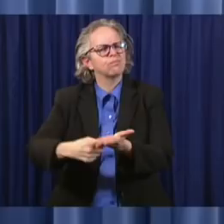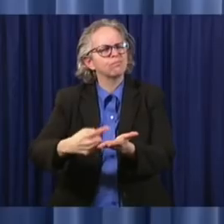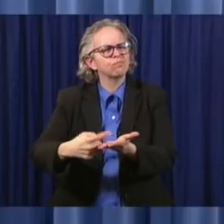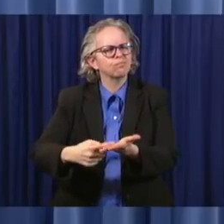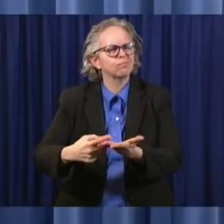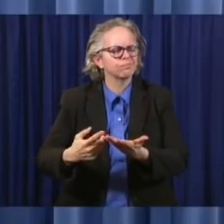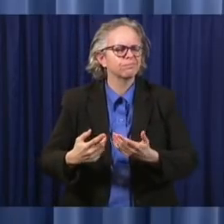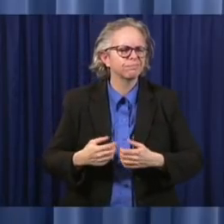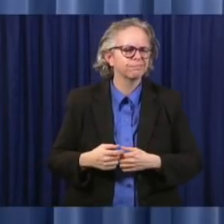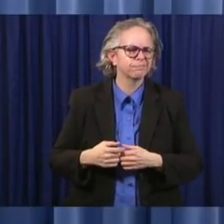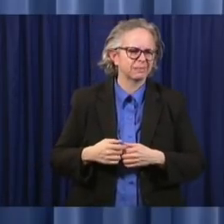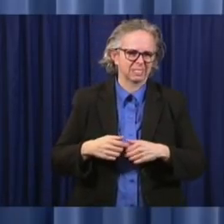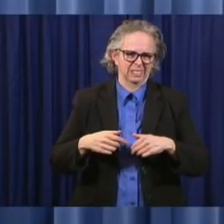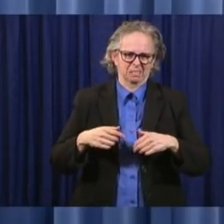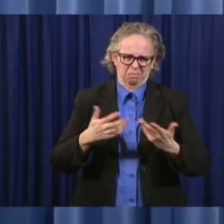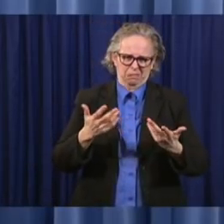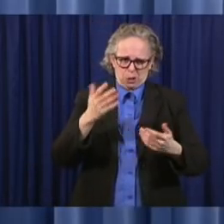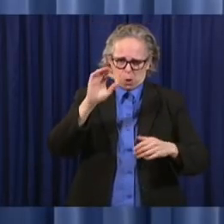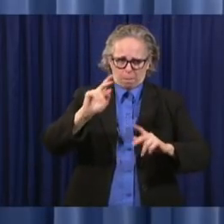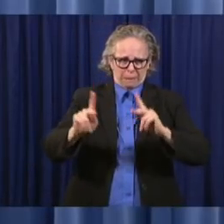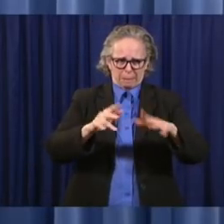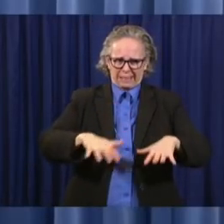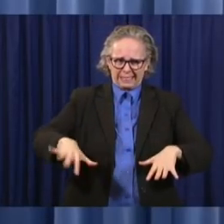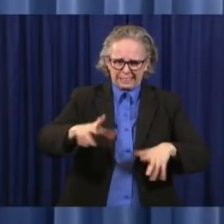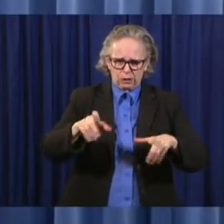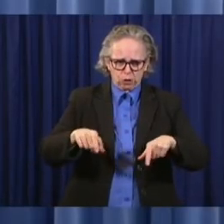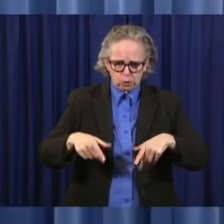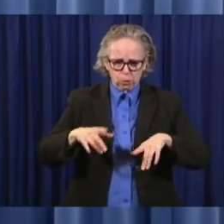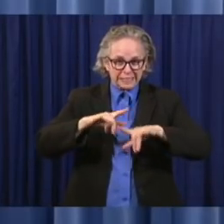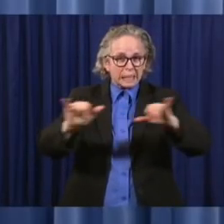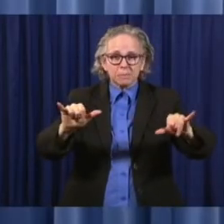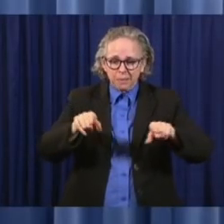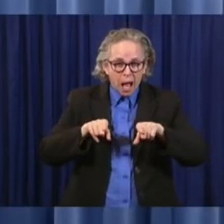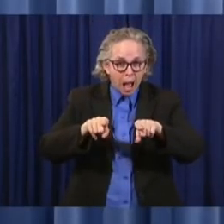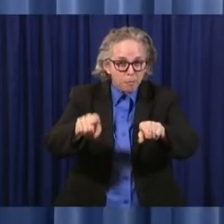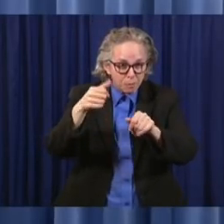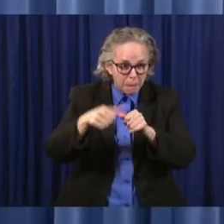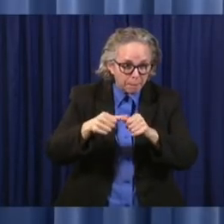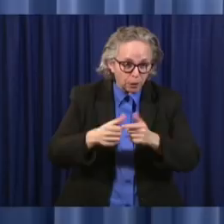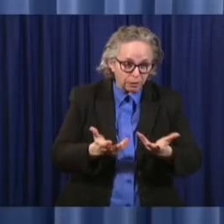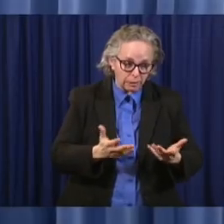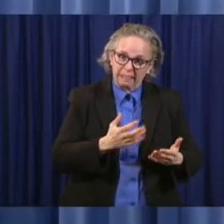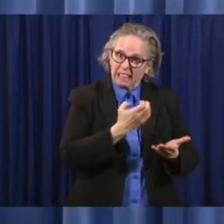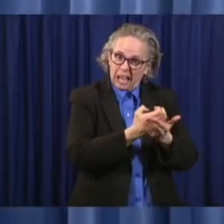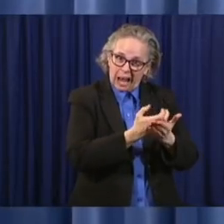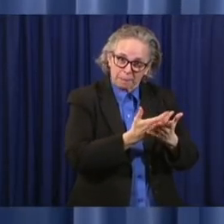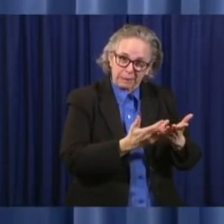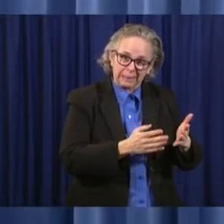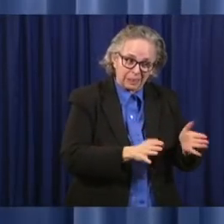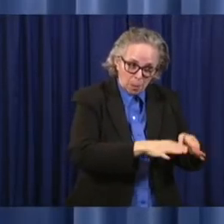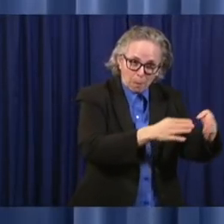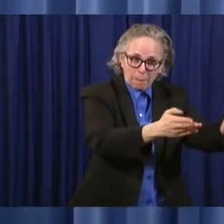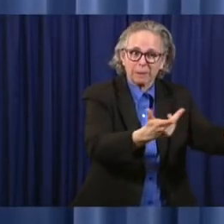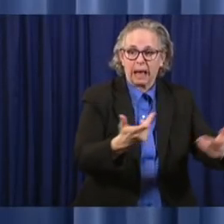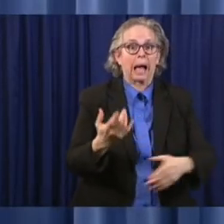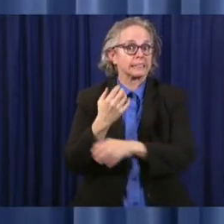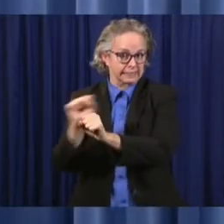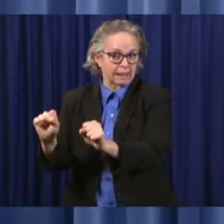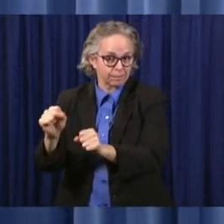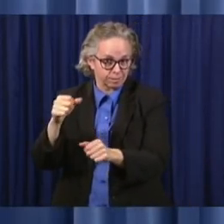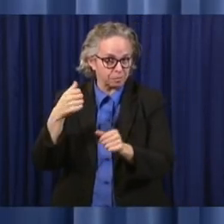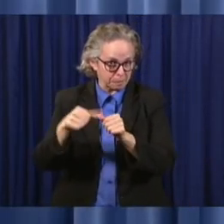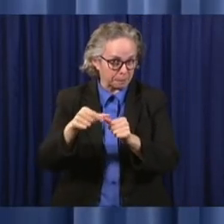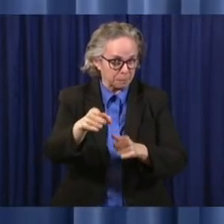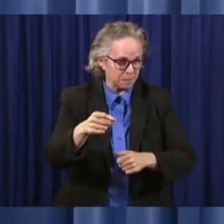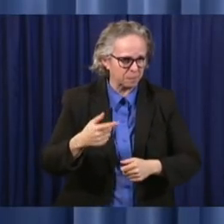as Ohioans, do two things at once. Bring back our economy, at the same time stay safe. We are Ohioans, we